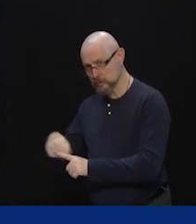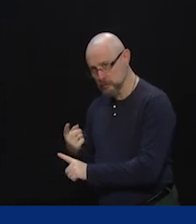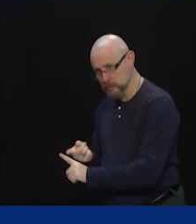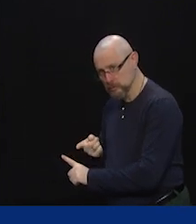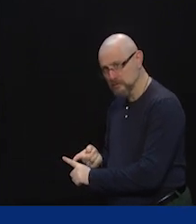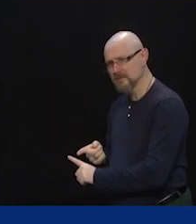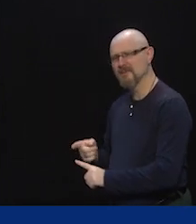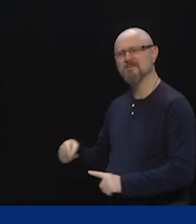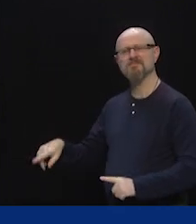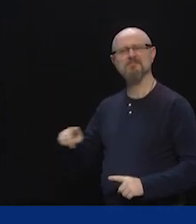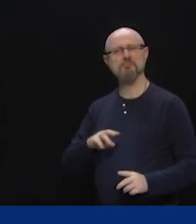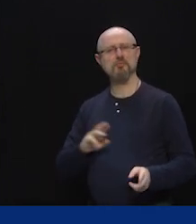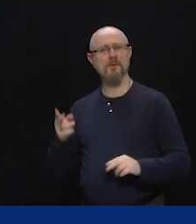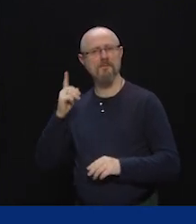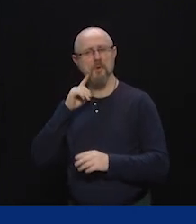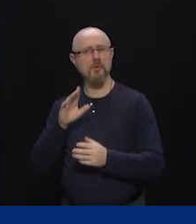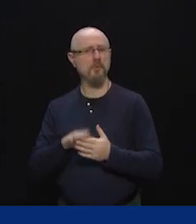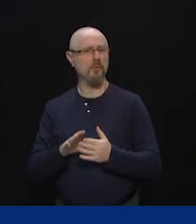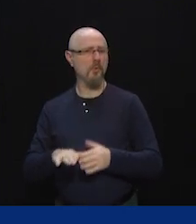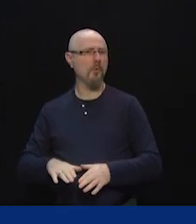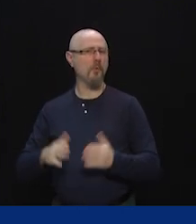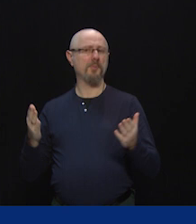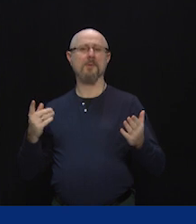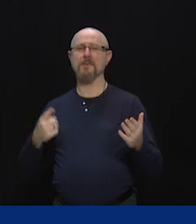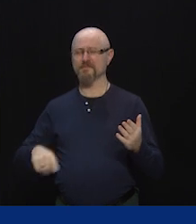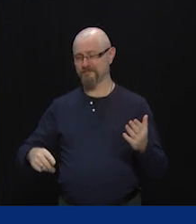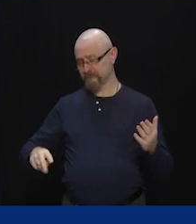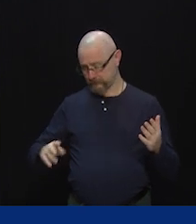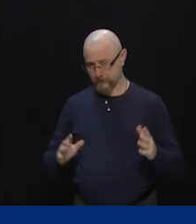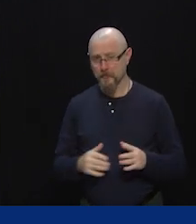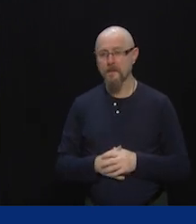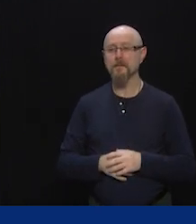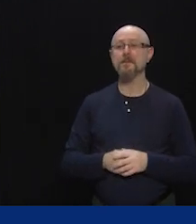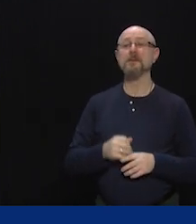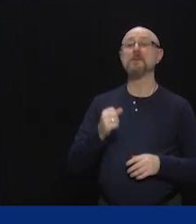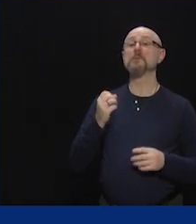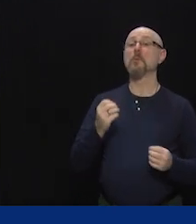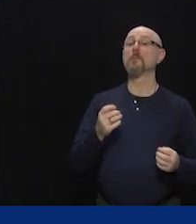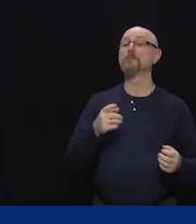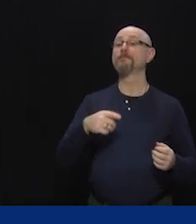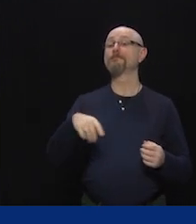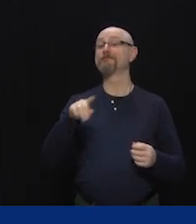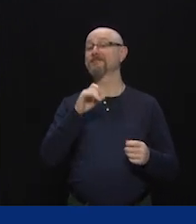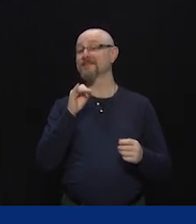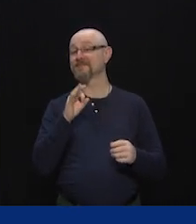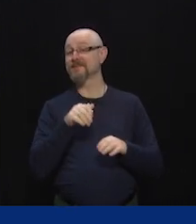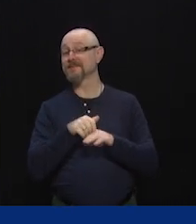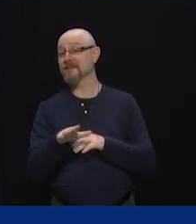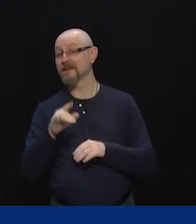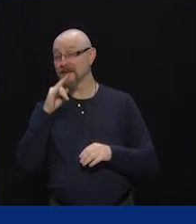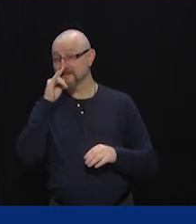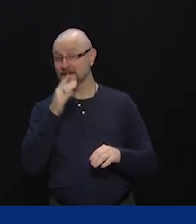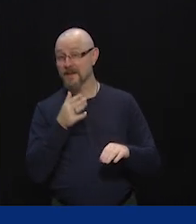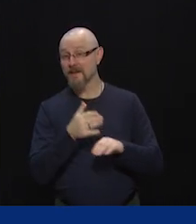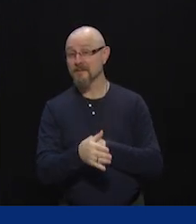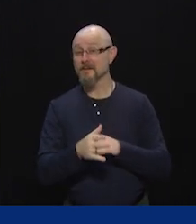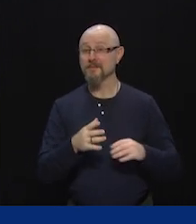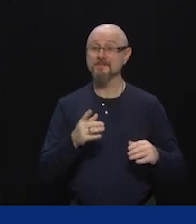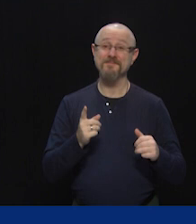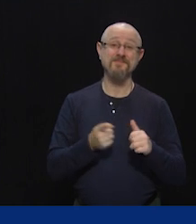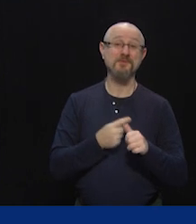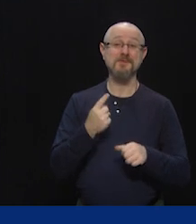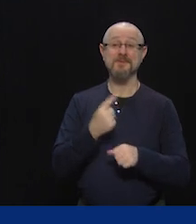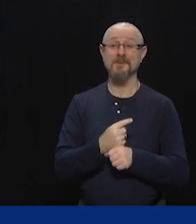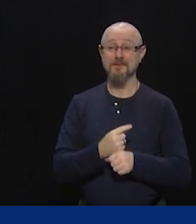hand for the school districts to be able to deploy them the way they choose, whether it's sending them home with children after the first day, whether they can